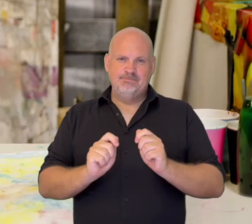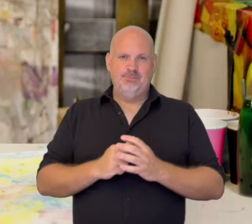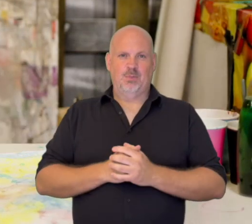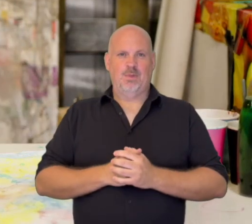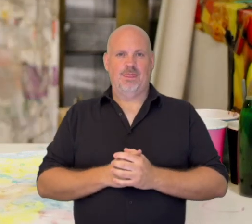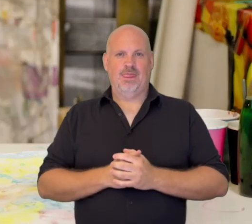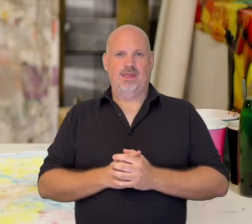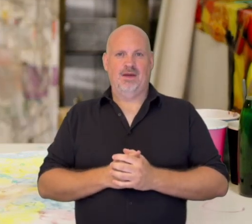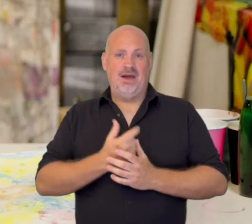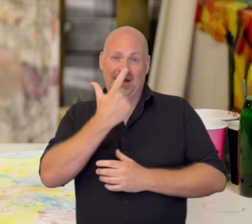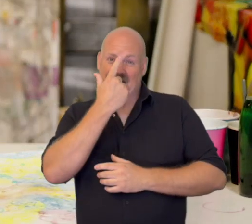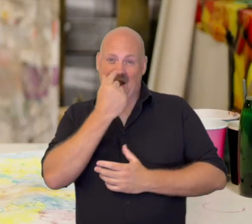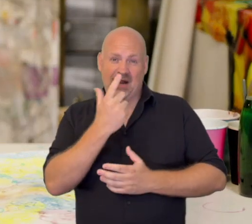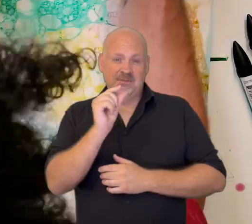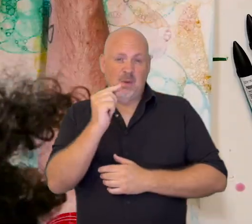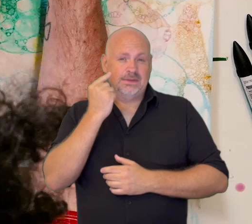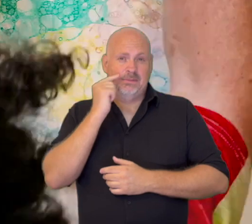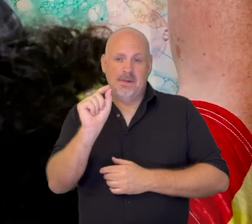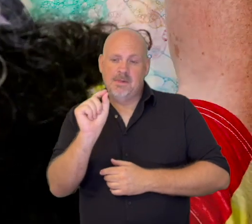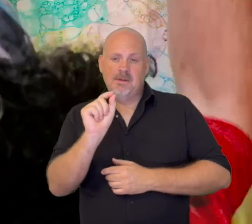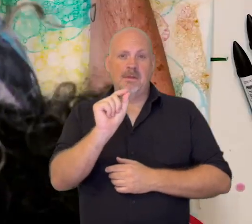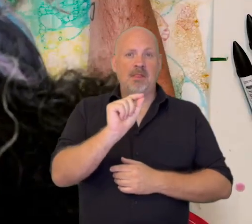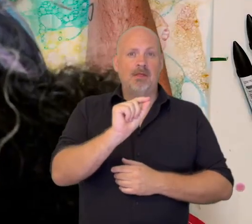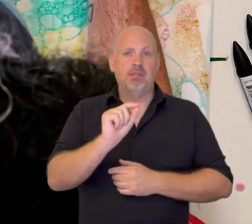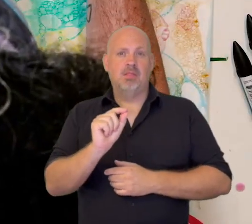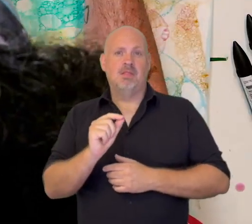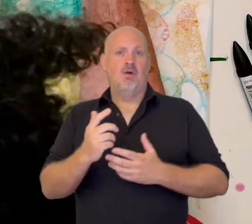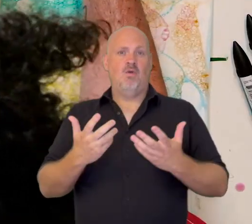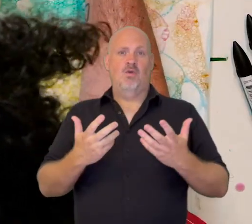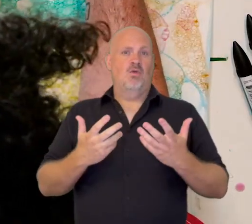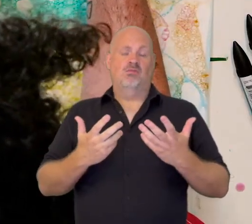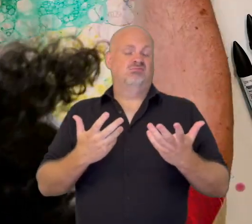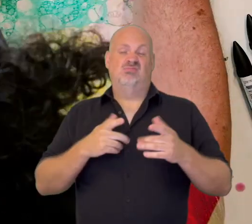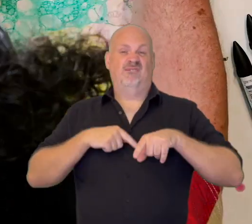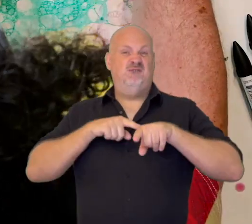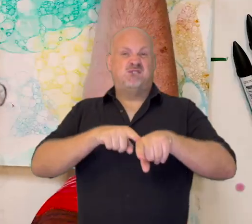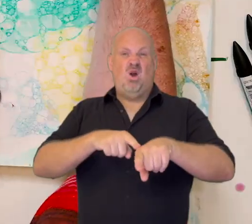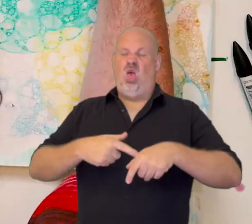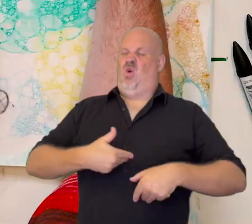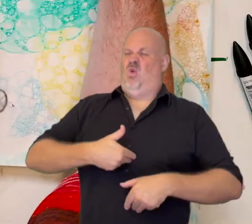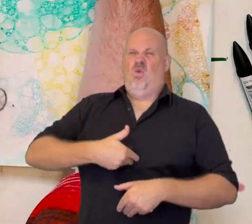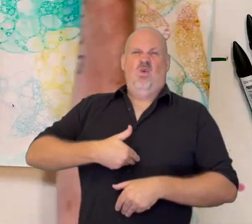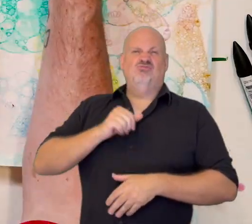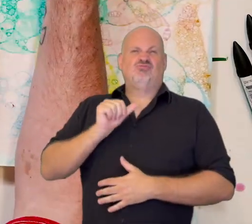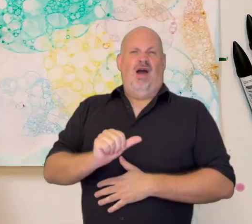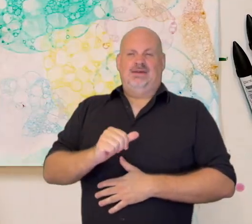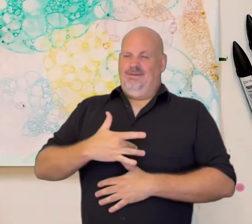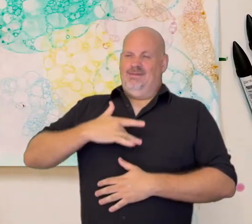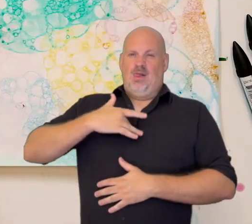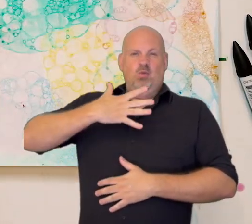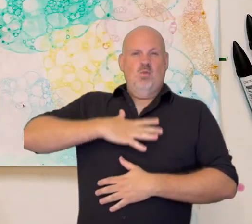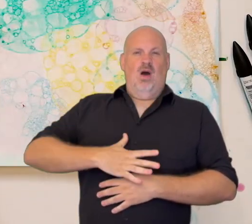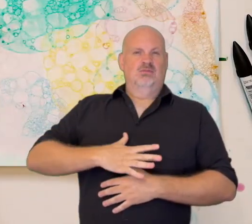I mean, and there can be very slight marks as well. Again, just being quite intuitive, going with a gut